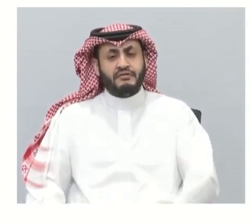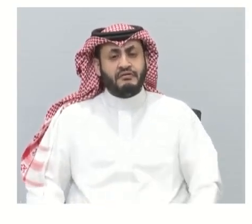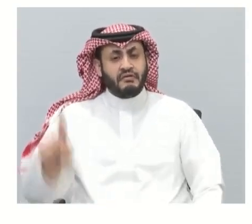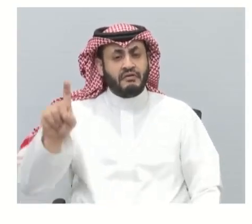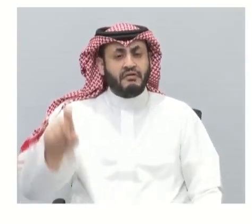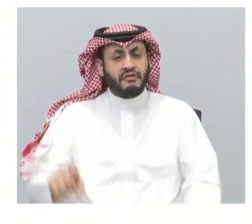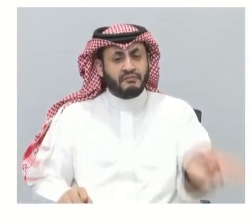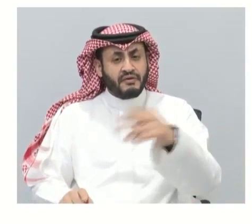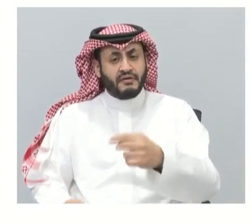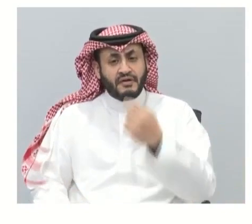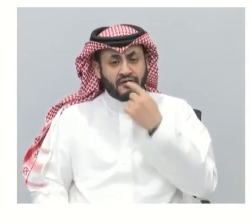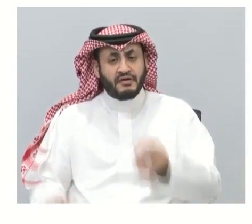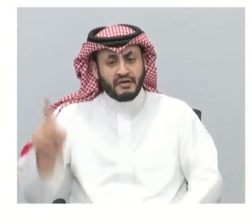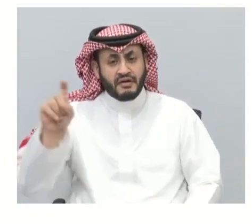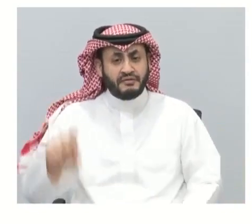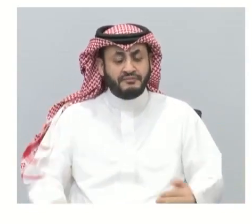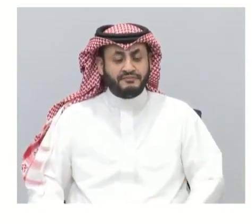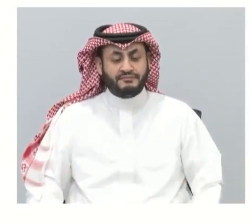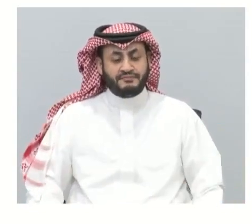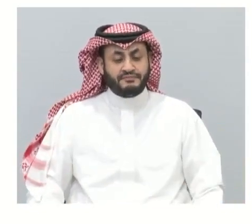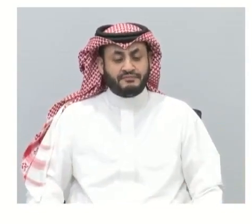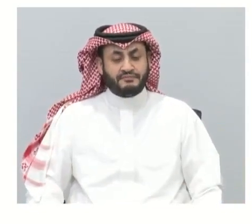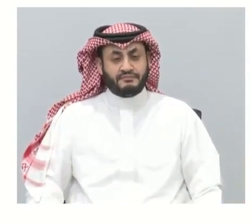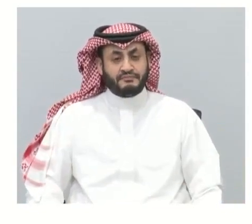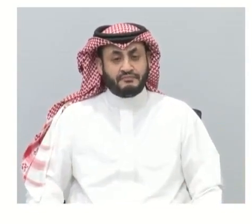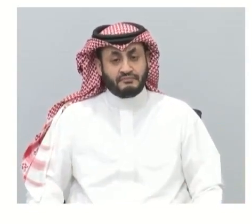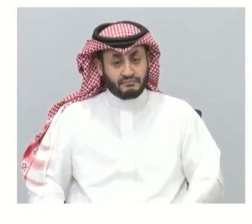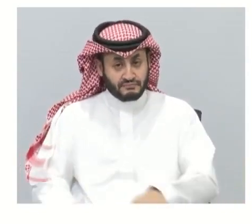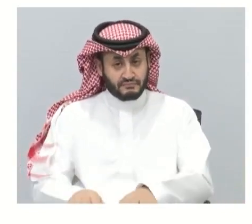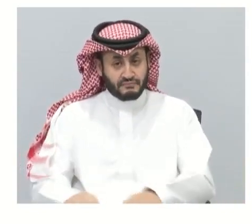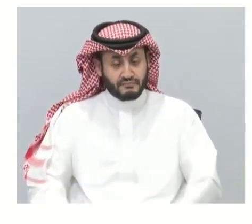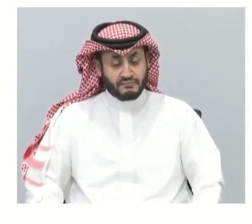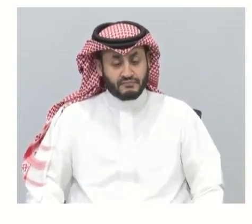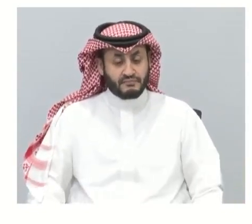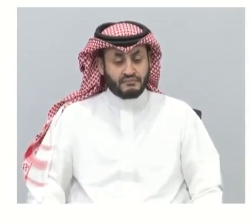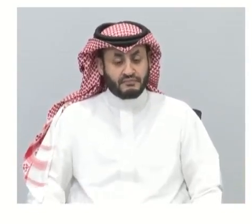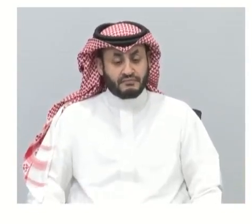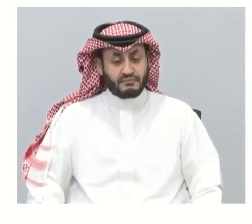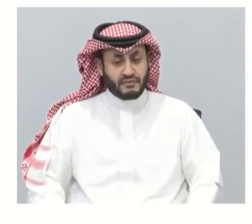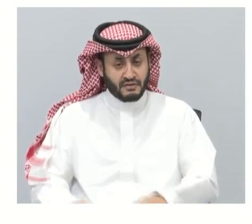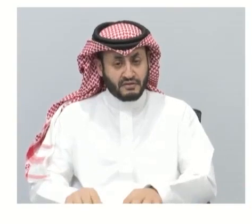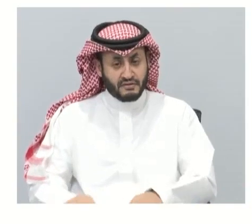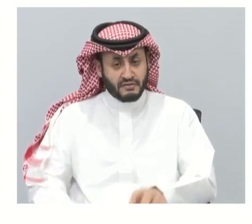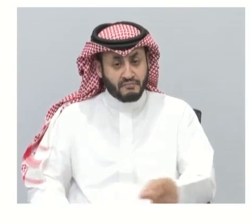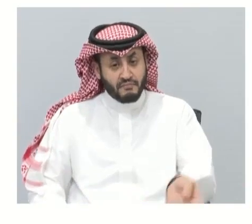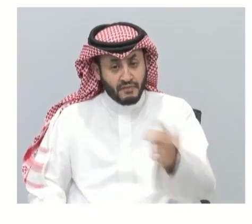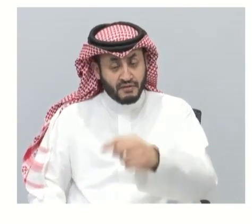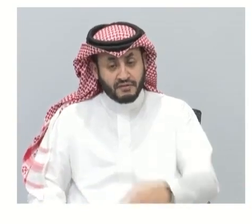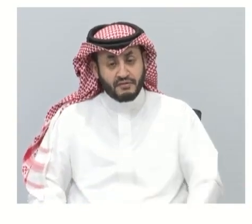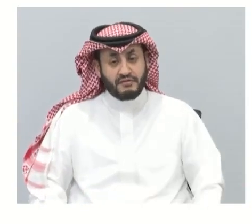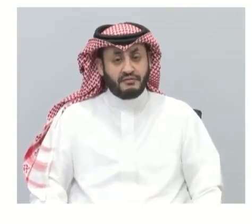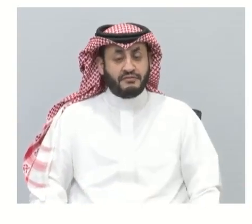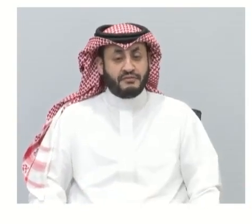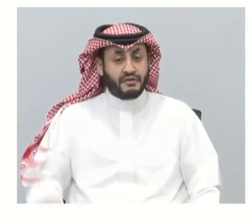or in 50 years. How about typing? Typing using the keyboard, the idea of